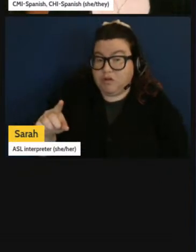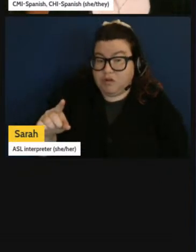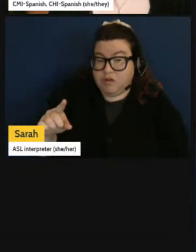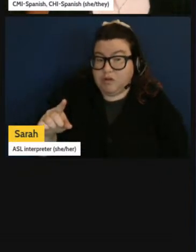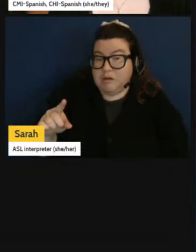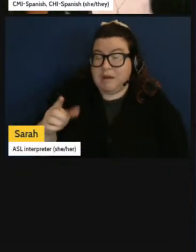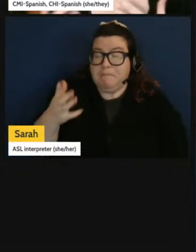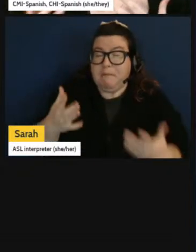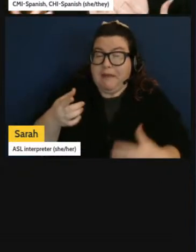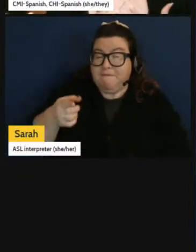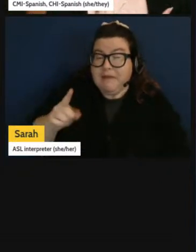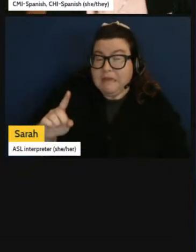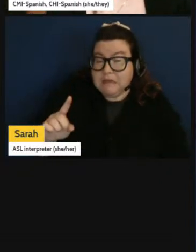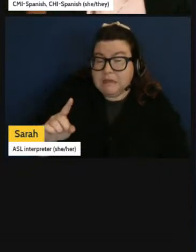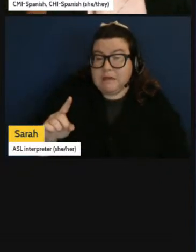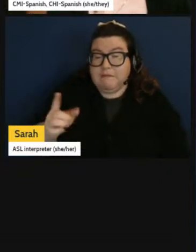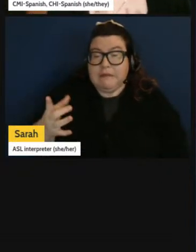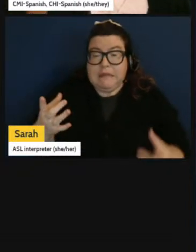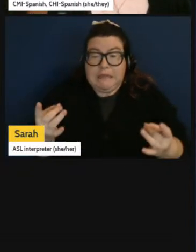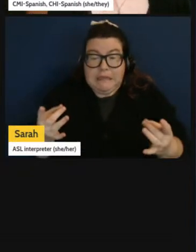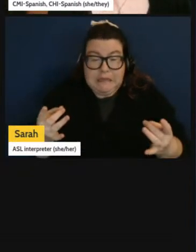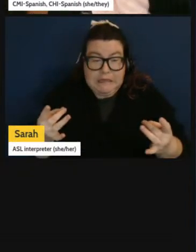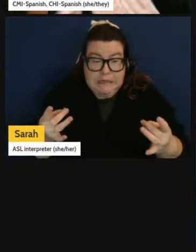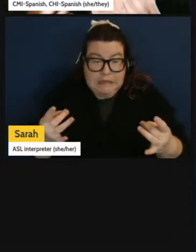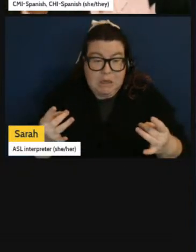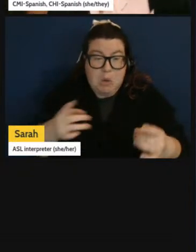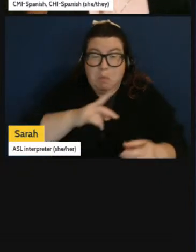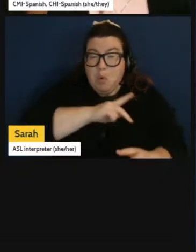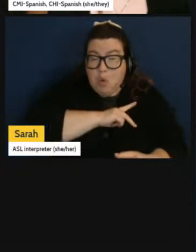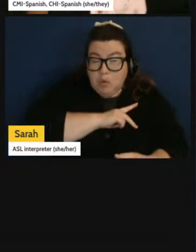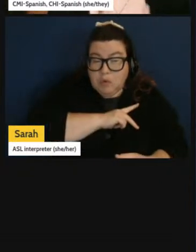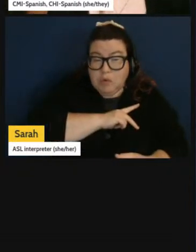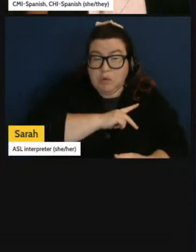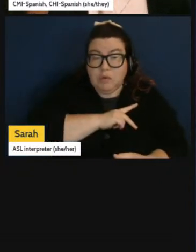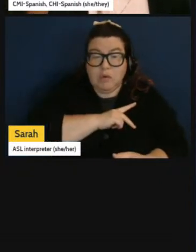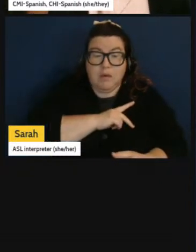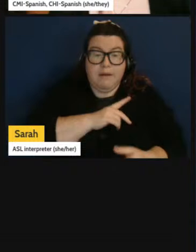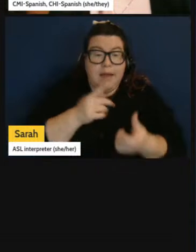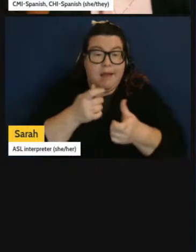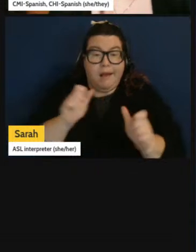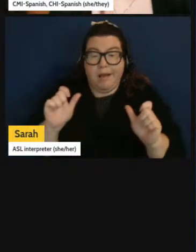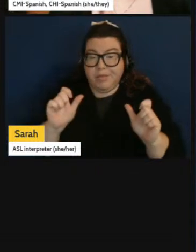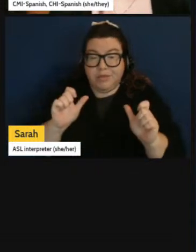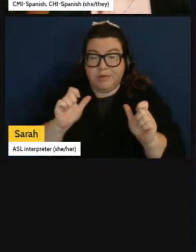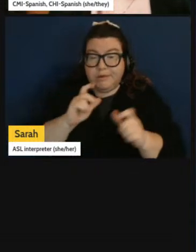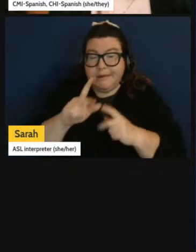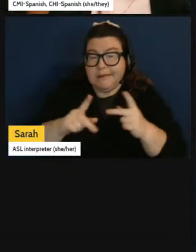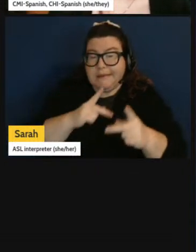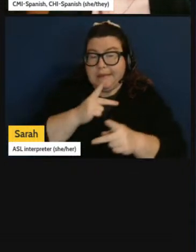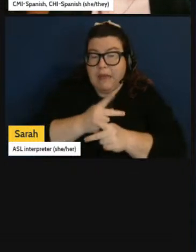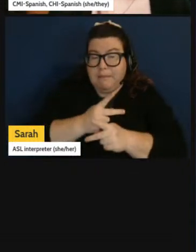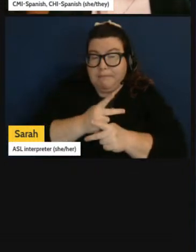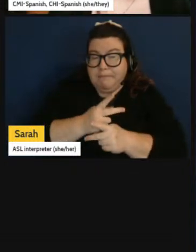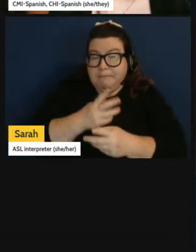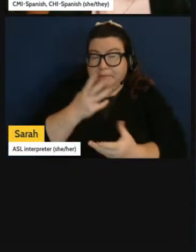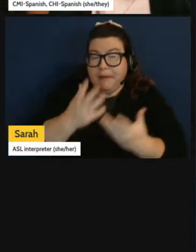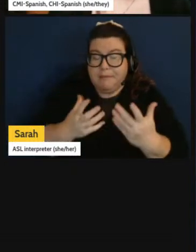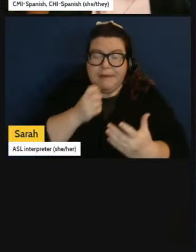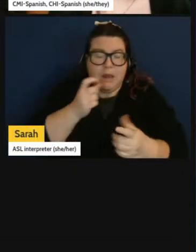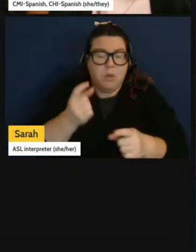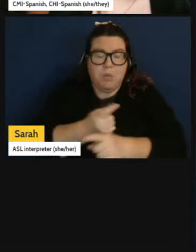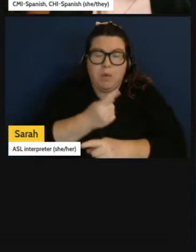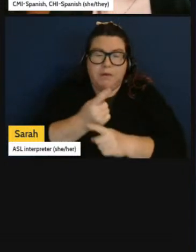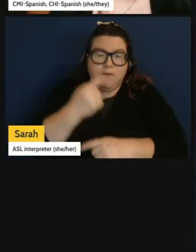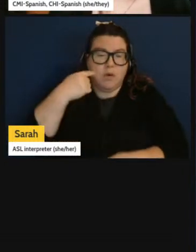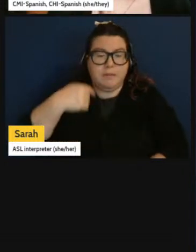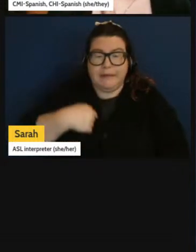offensive or personal or in any other way, shape, or form that might not be appropriate for me